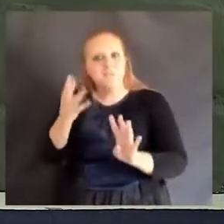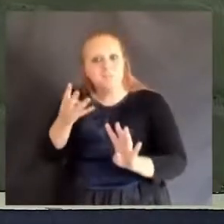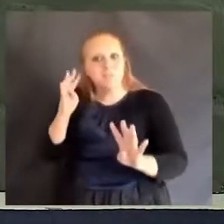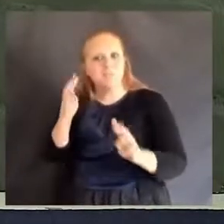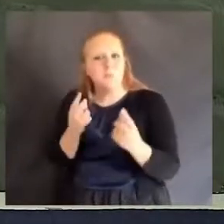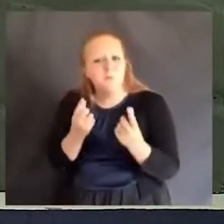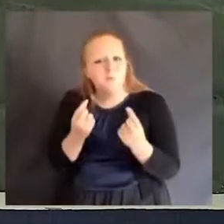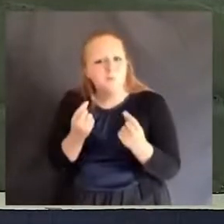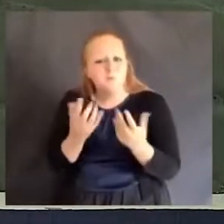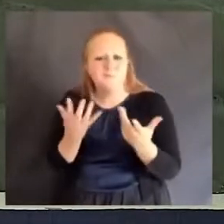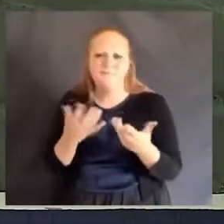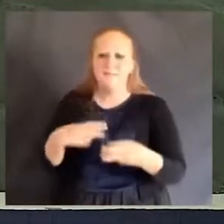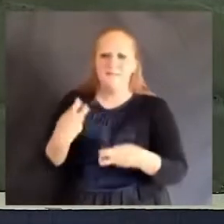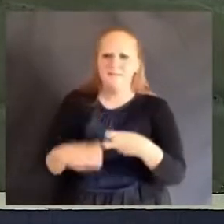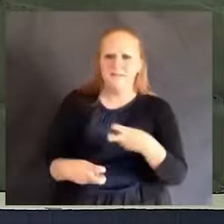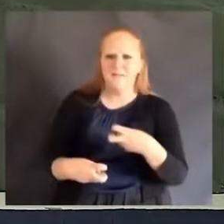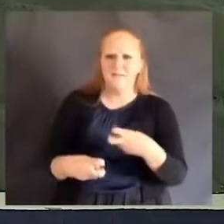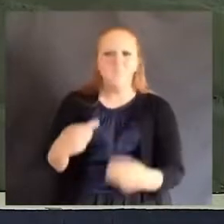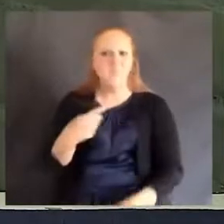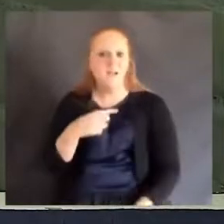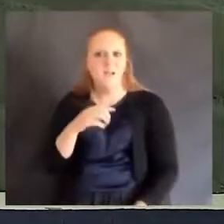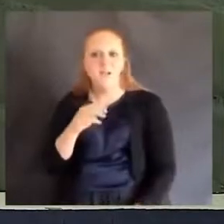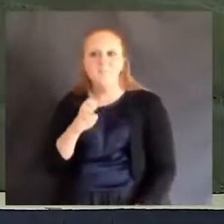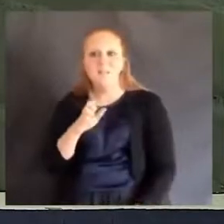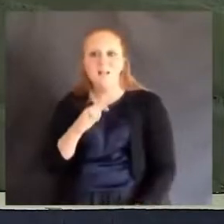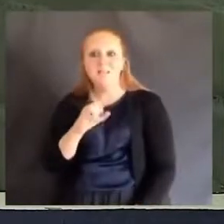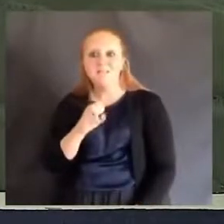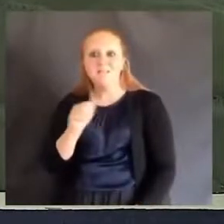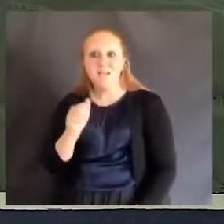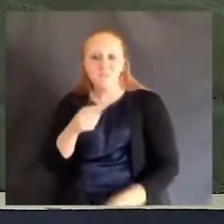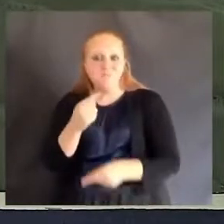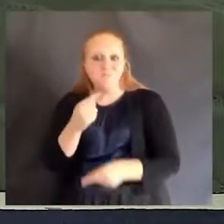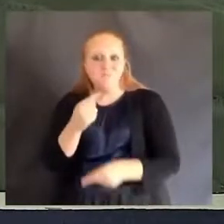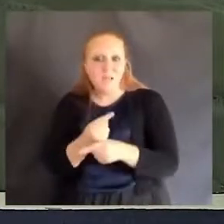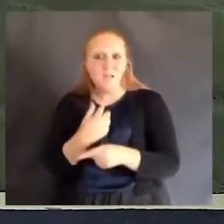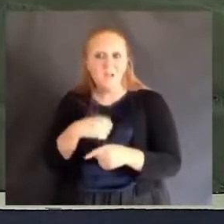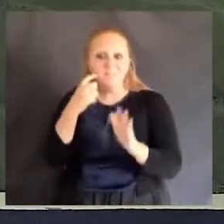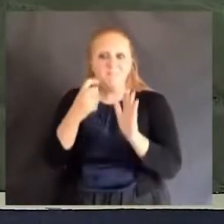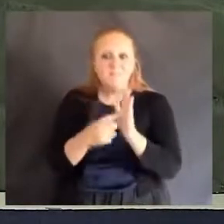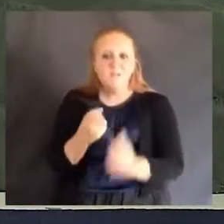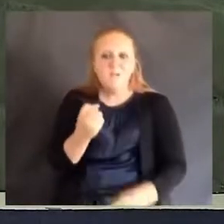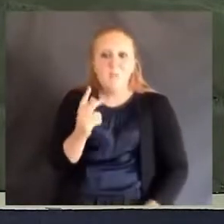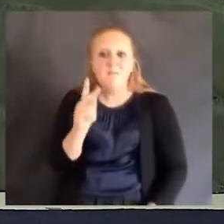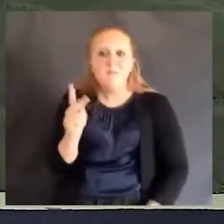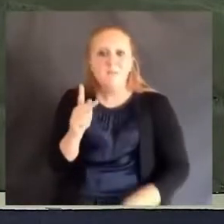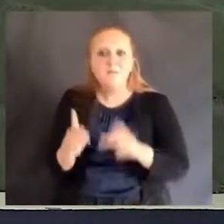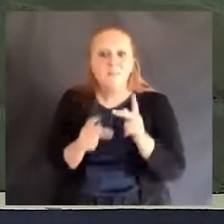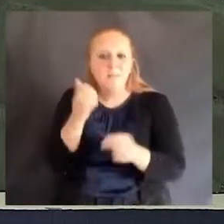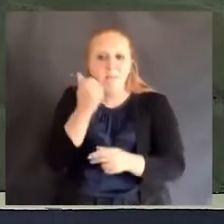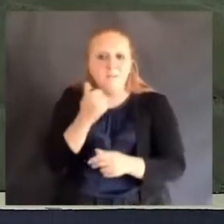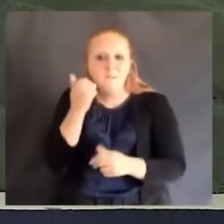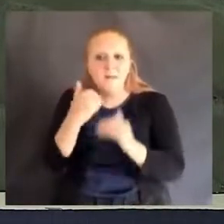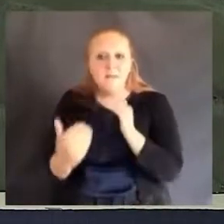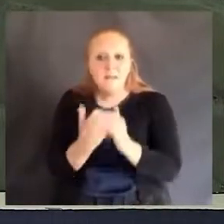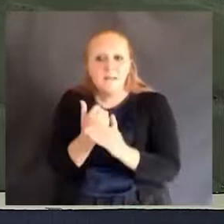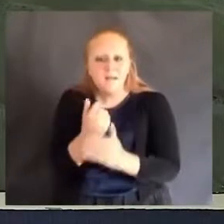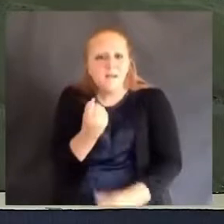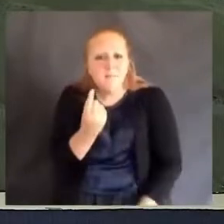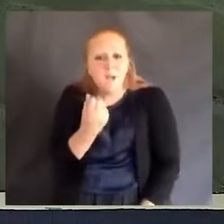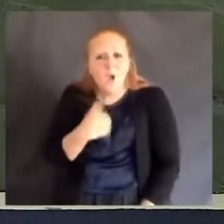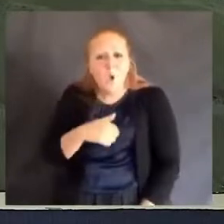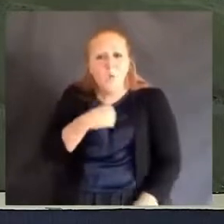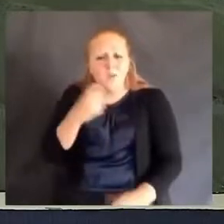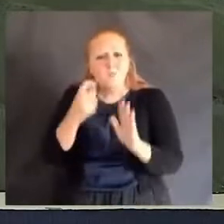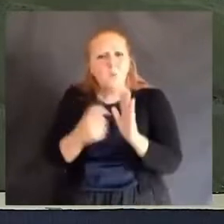have seen 12,000 people a day. We have seen what one person can do. One